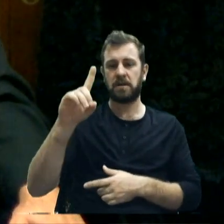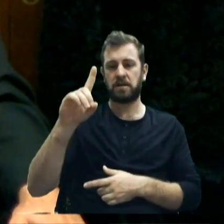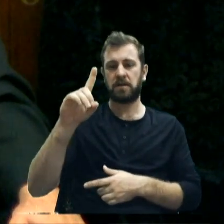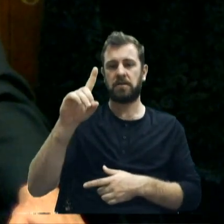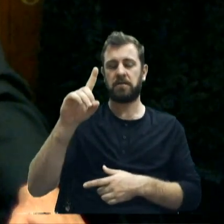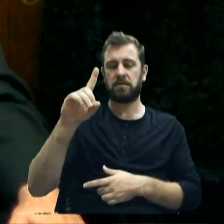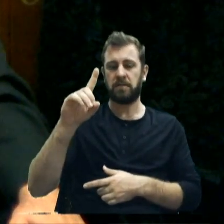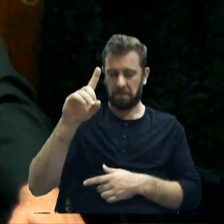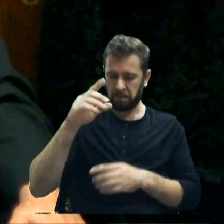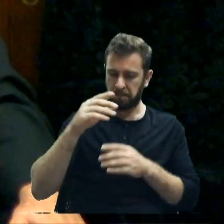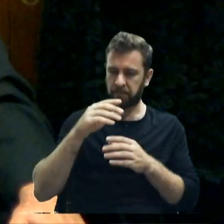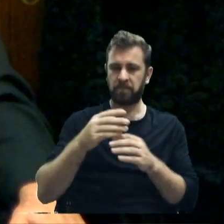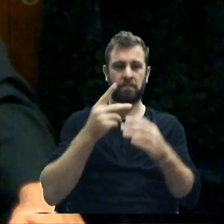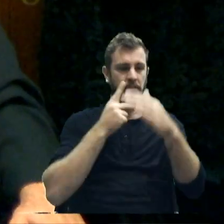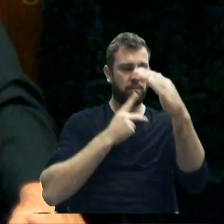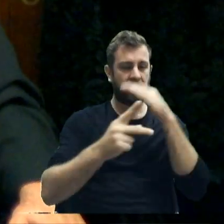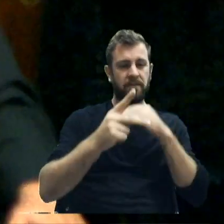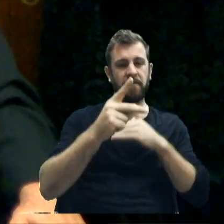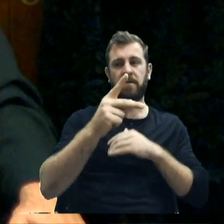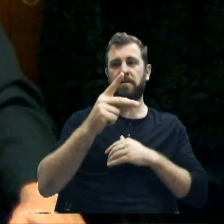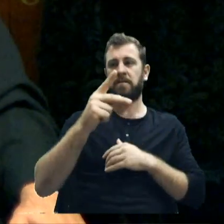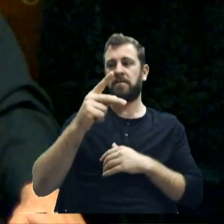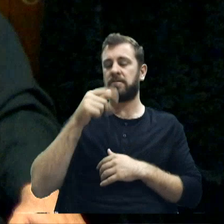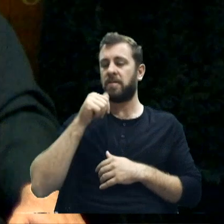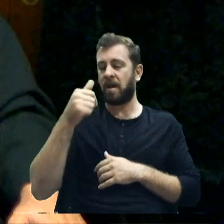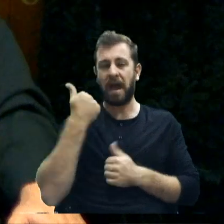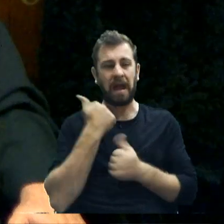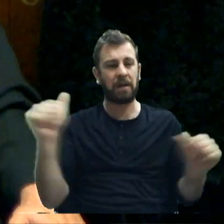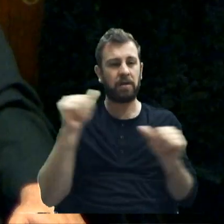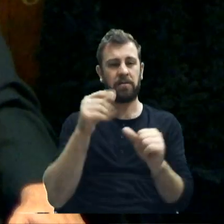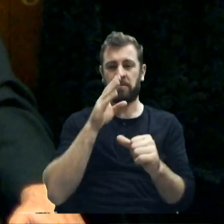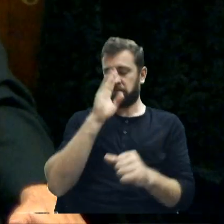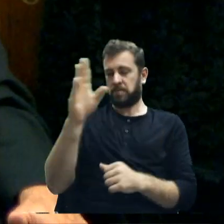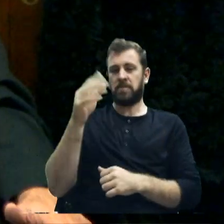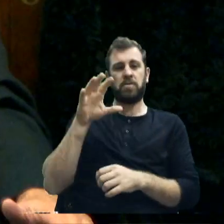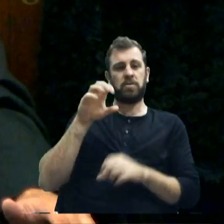any individual had. Not the Prophet of Allah, not Amir al-Mu'mineen, not anybody else.